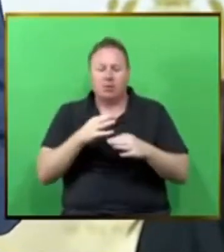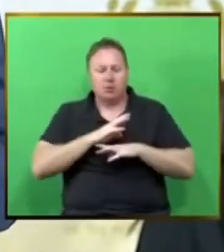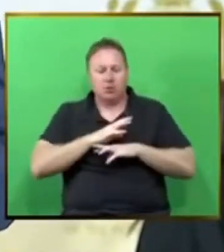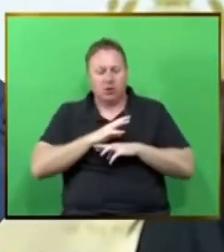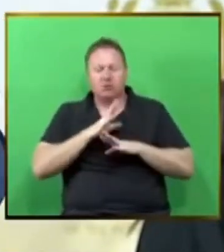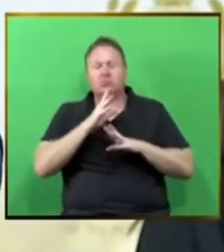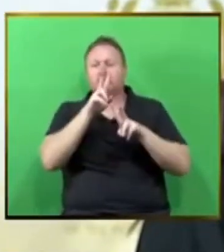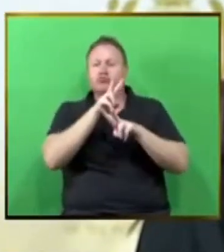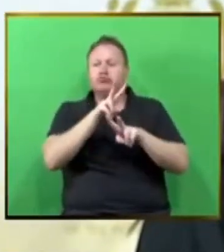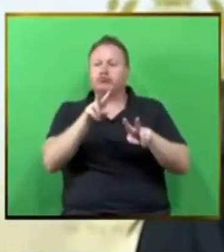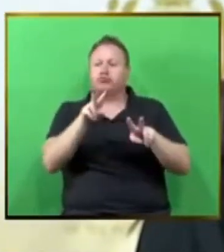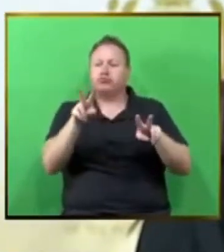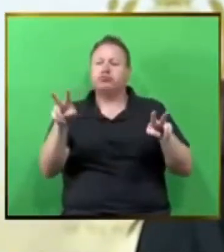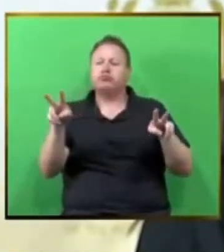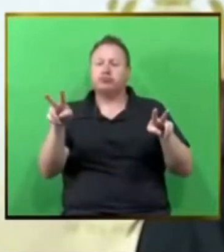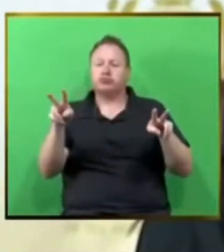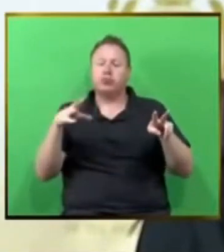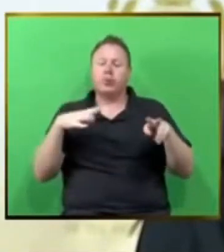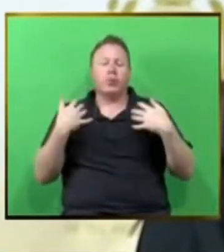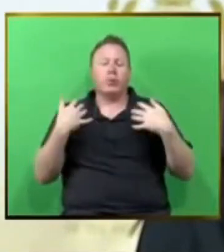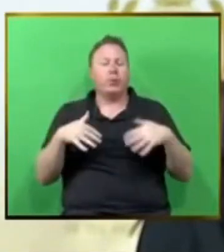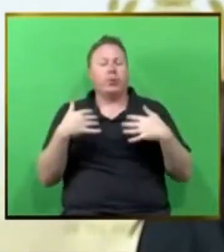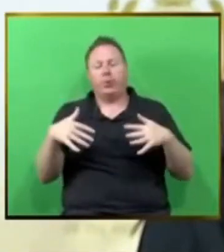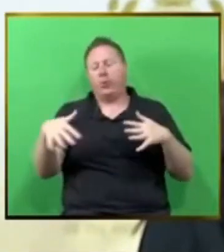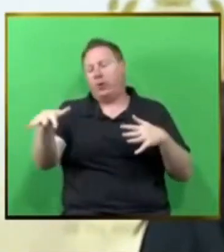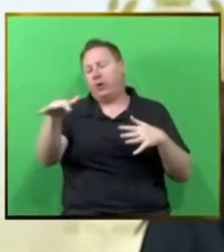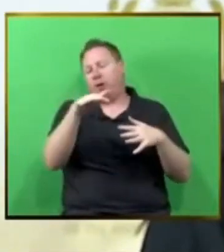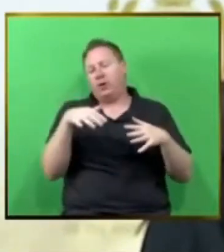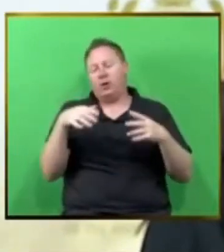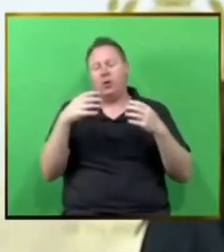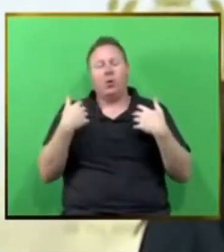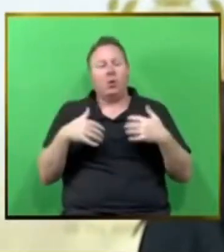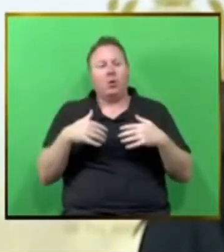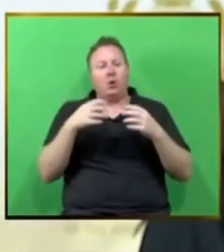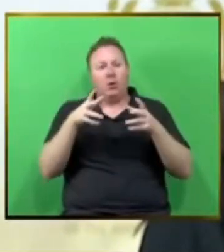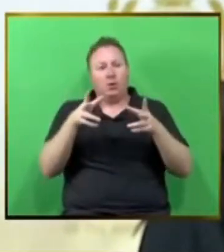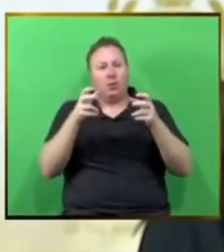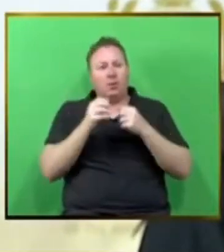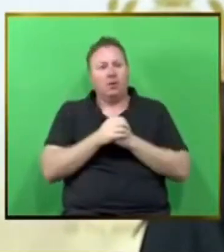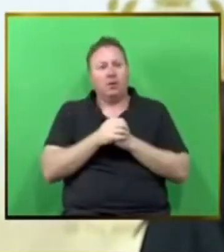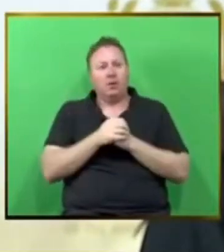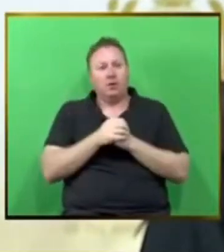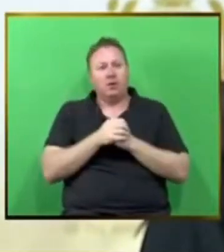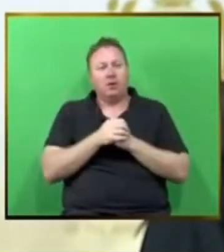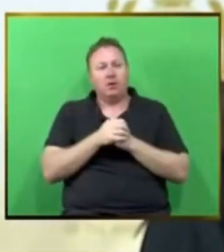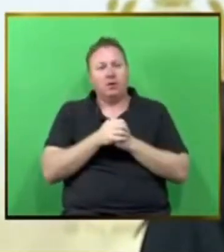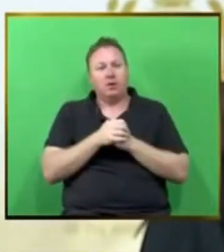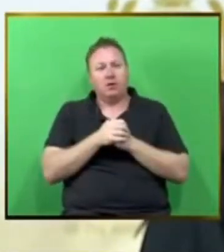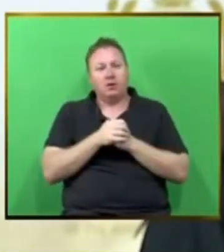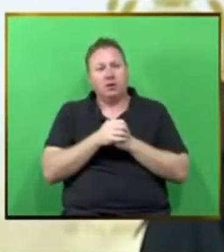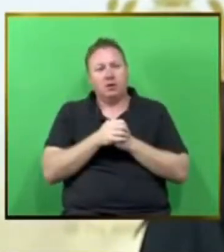a view of the glorious vista that surrounds me. To